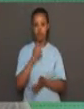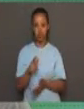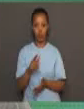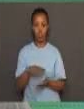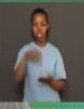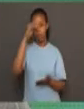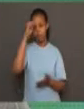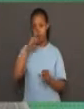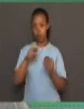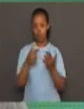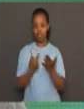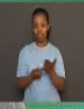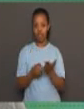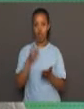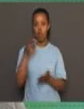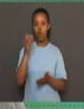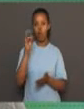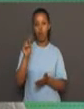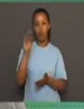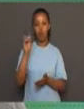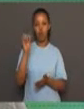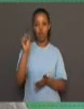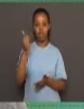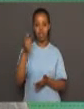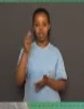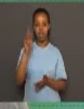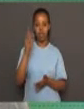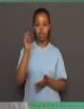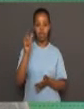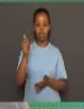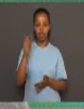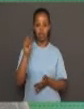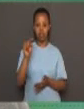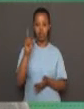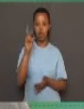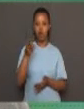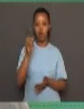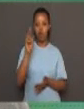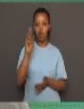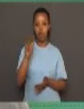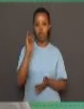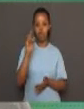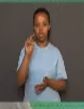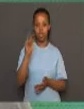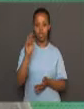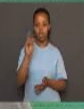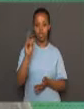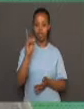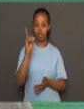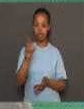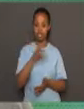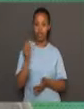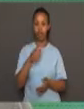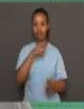learned about the term Homo sapiens, hominid, and genus. We